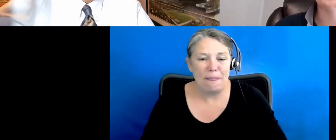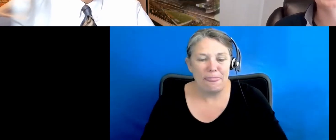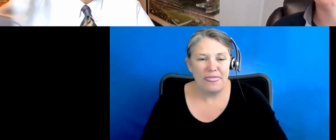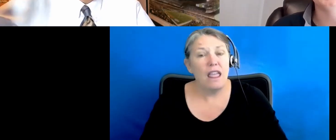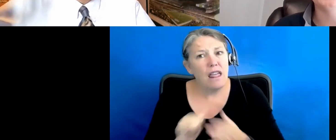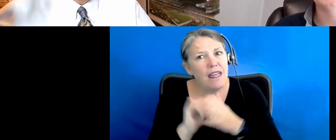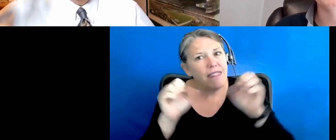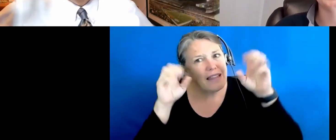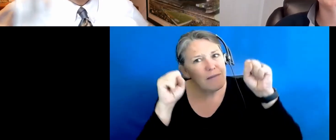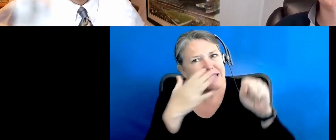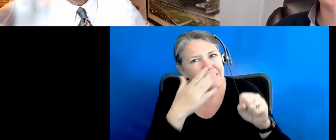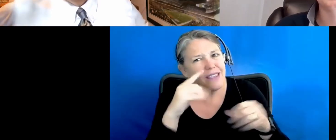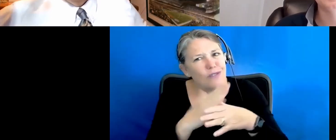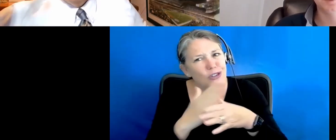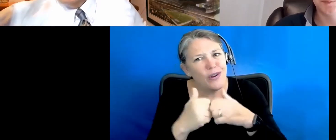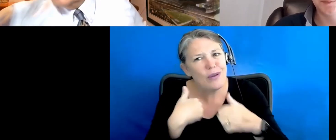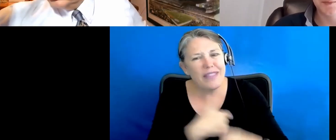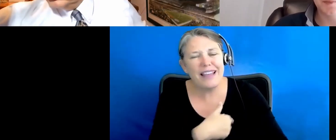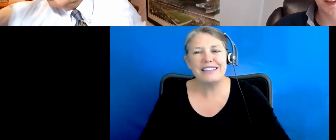That's amazing. Thank you for sharing that with us.